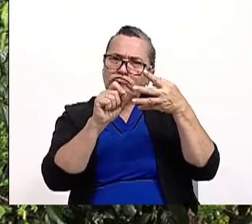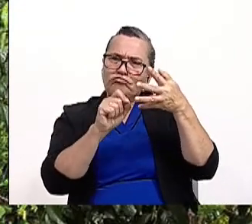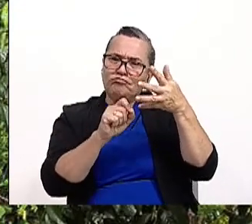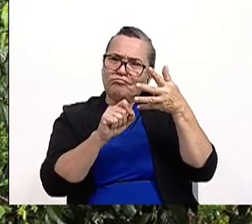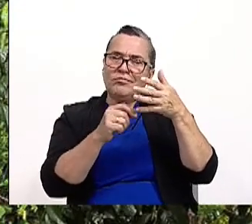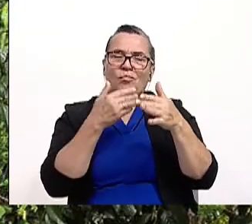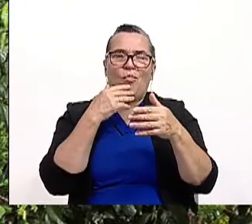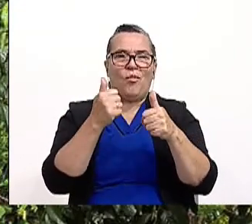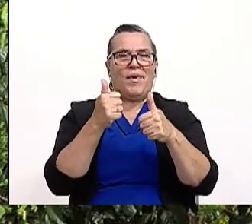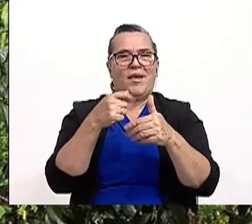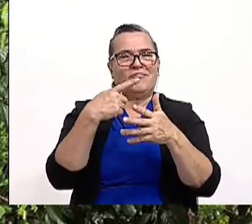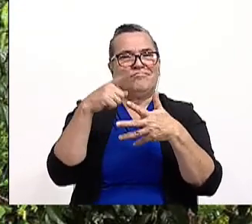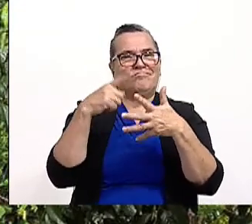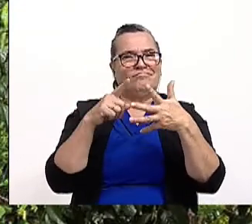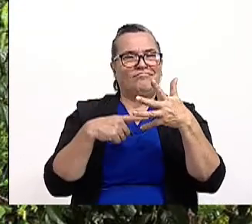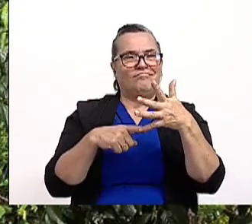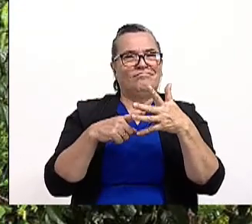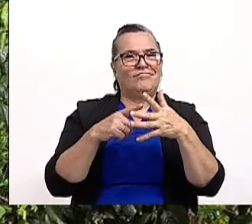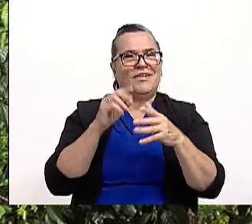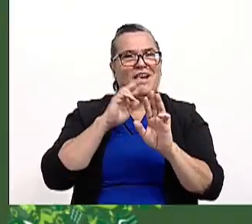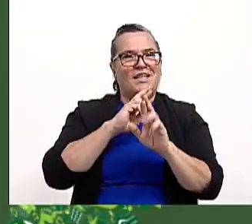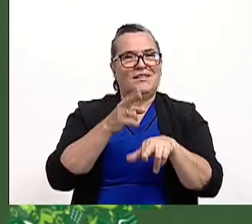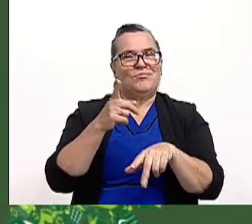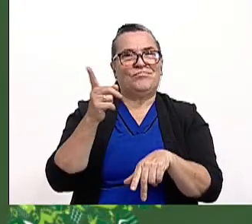the answers.